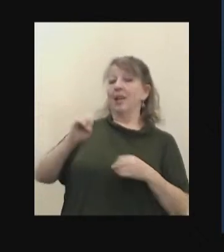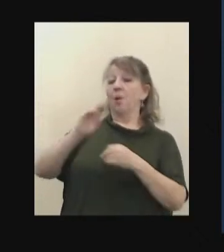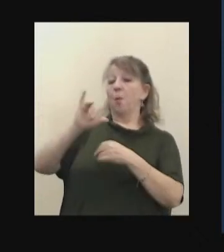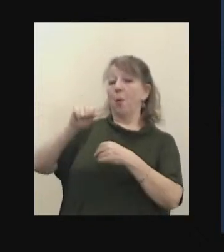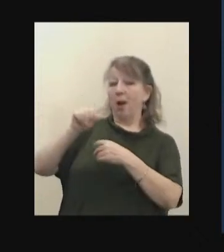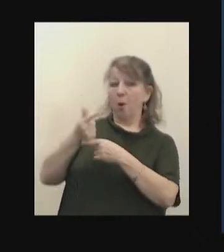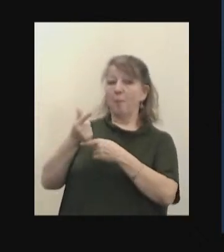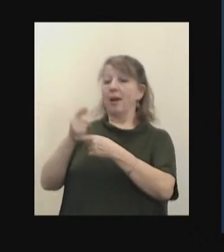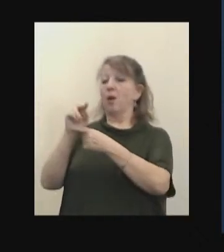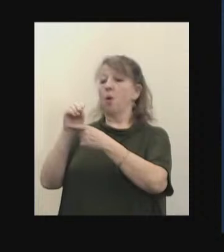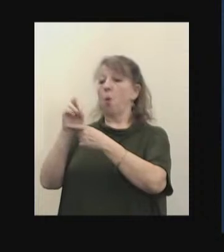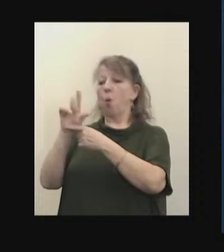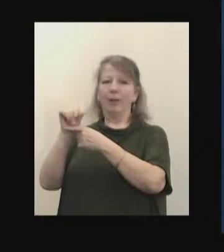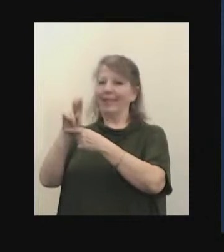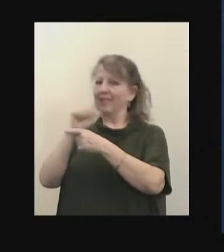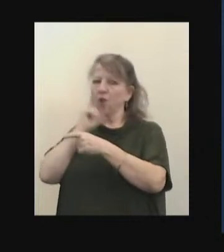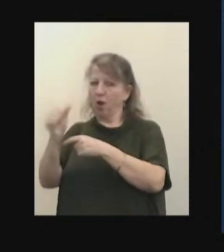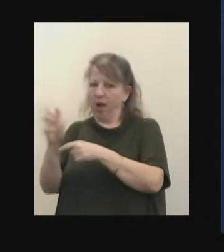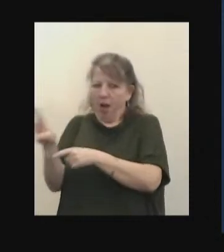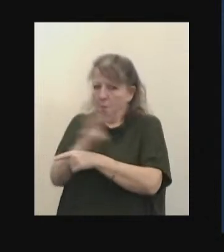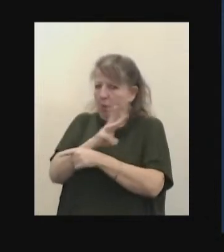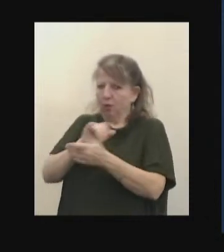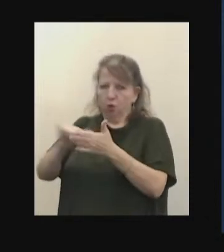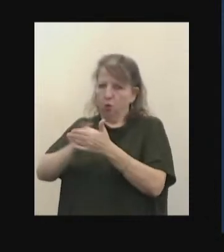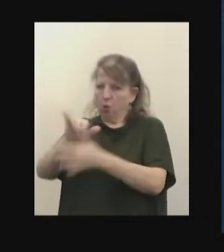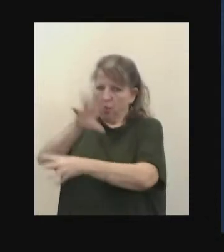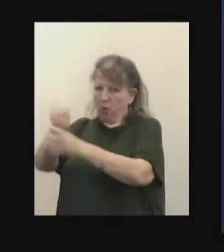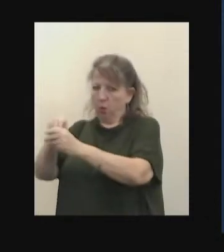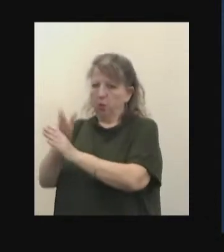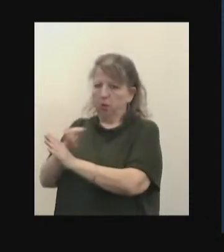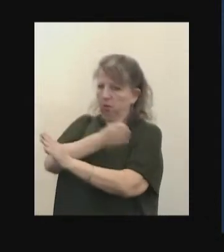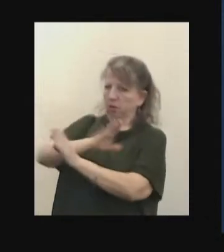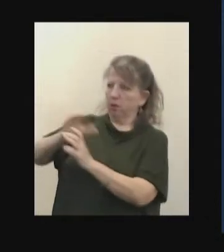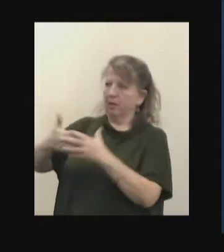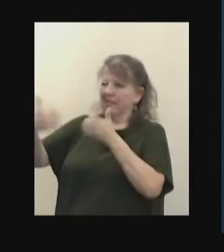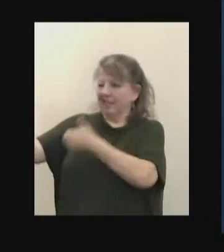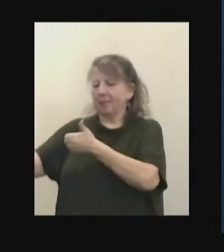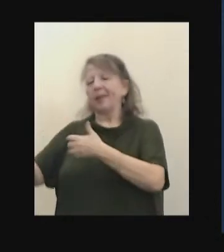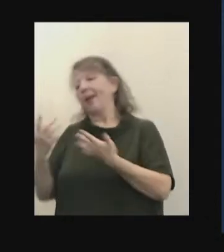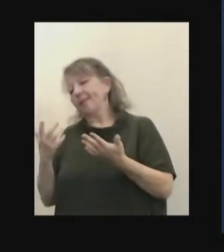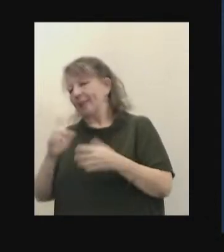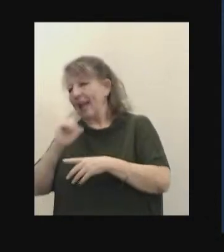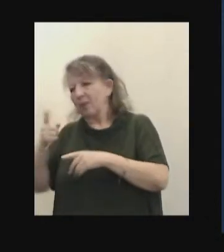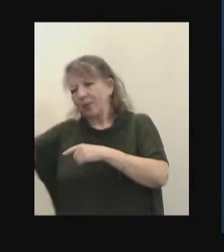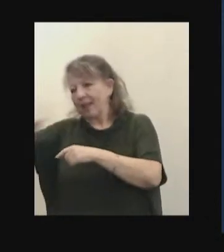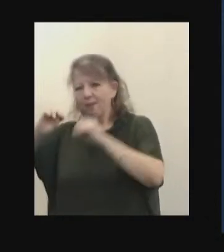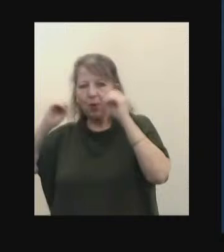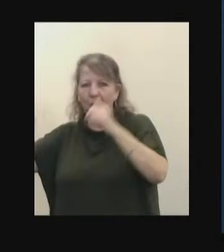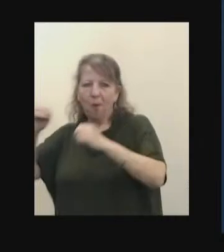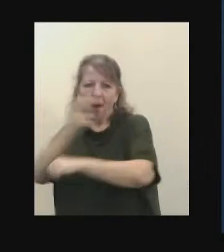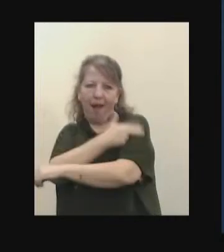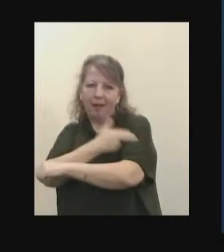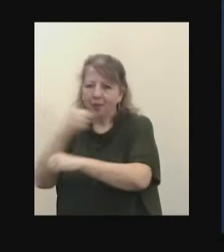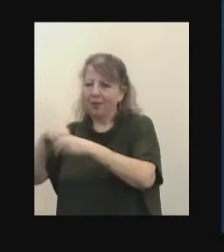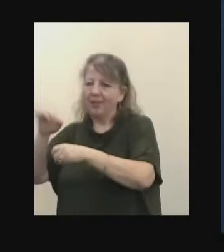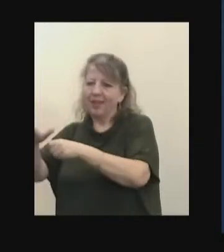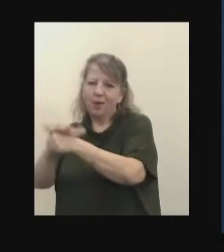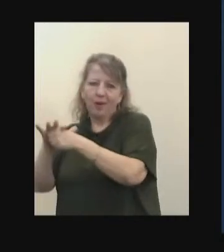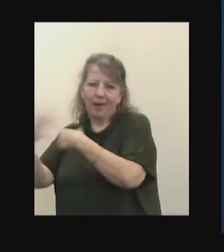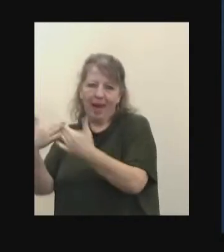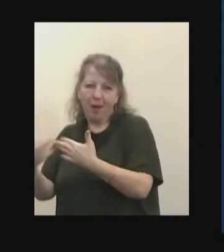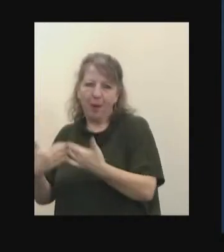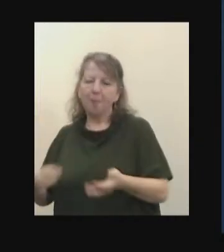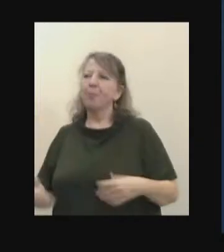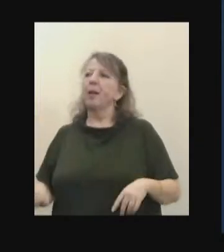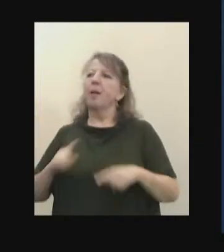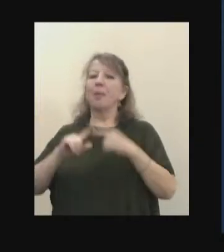New York State for COVID-19 purposes. And they also don't even have any hospitals, so it really doesn't matter in some ways. So that was